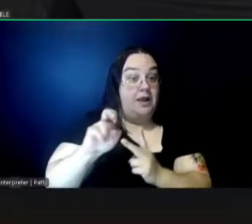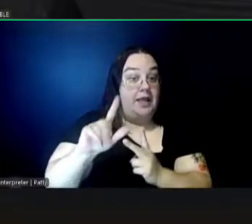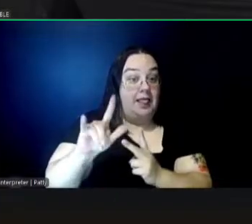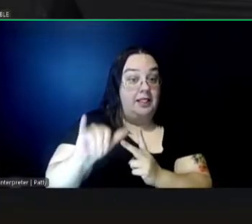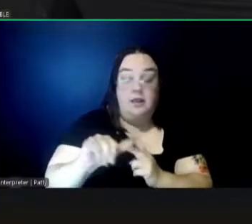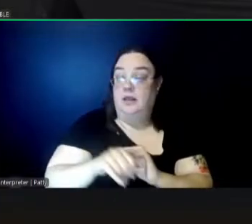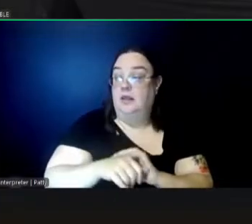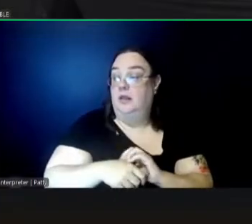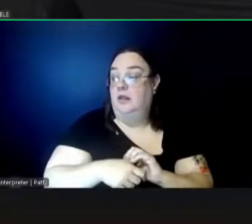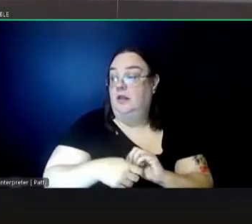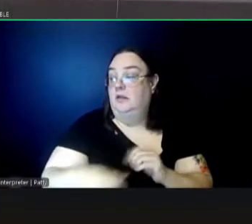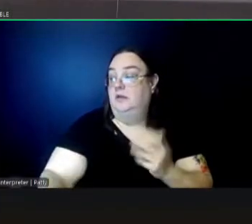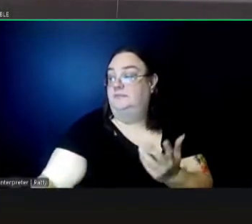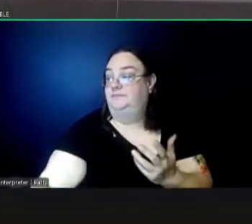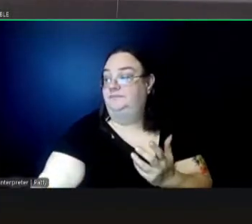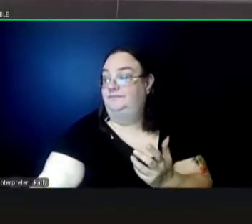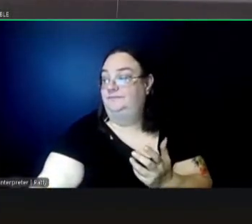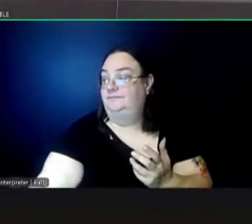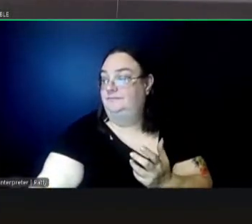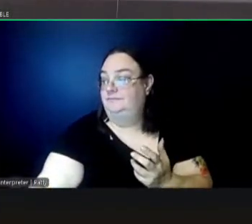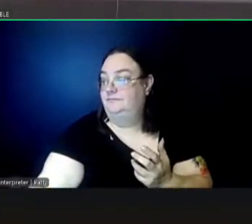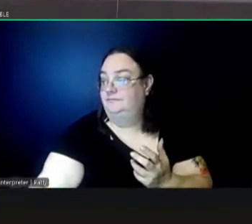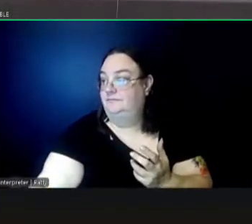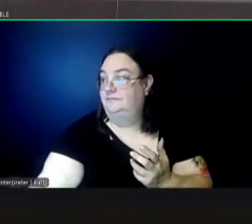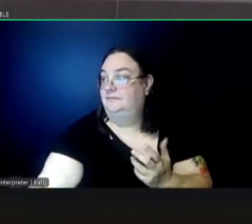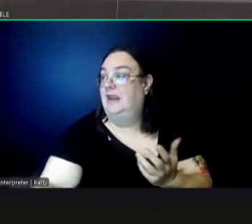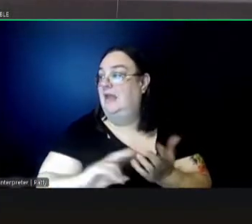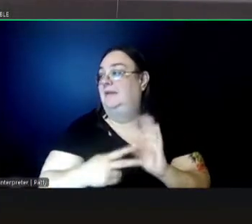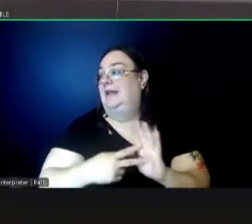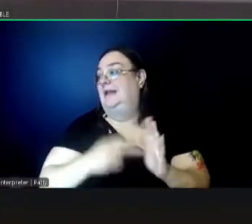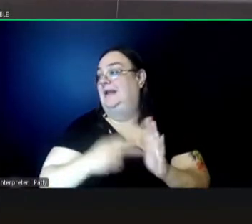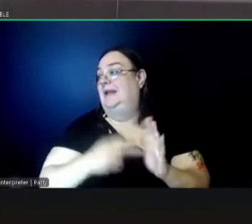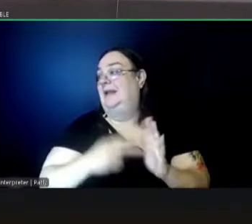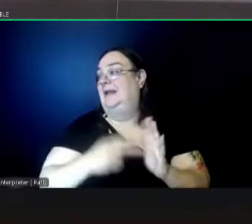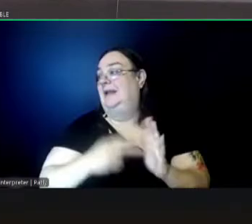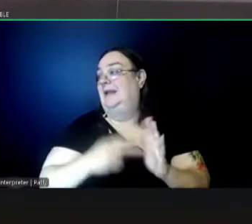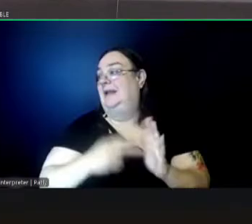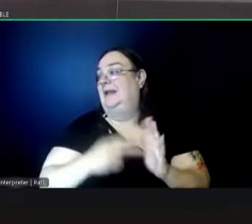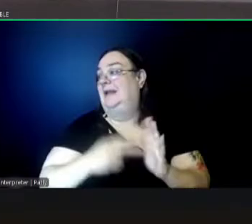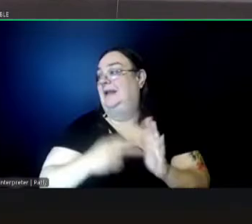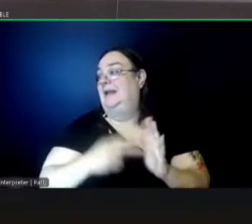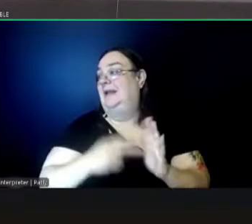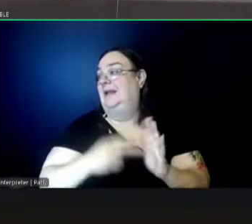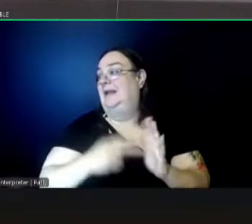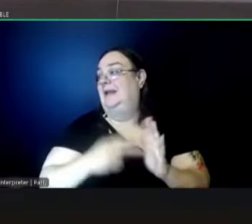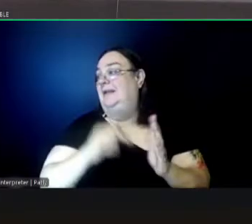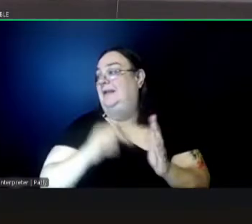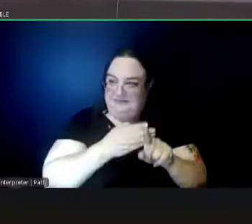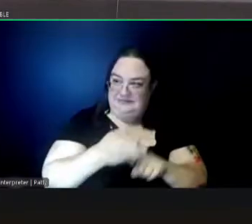Well, I mean, I don't know quite how to collect my thoughts on this. I